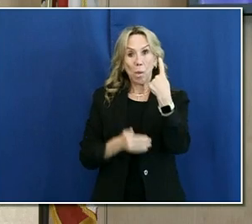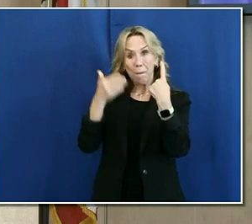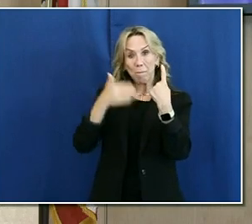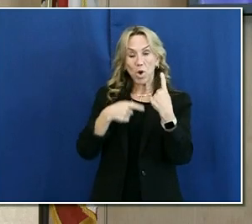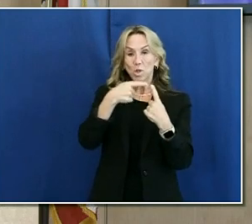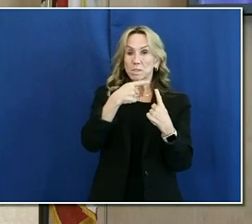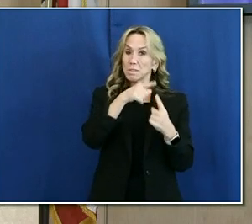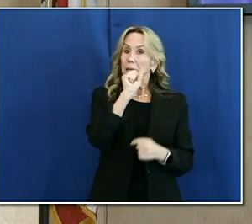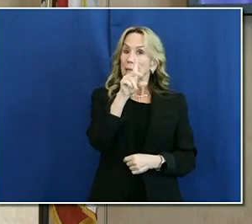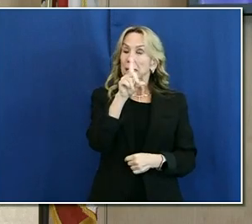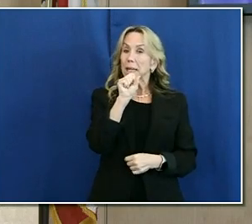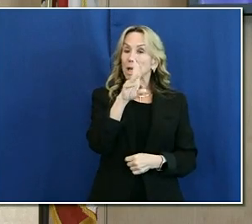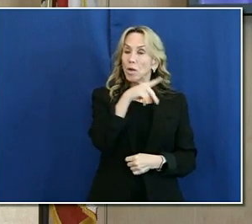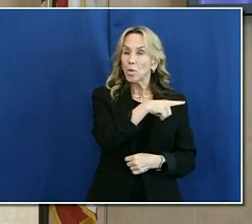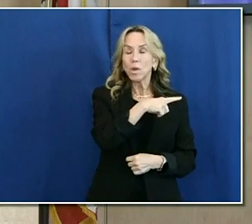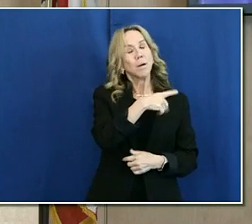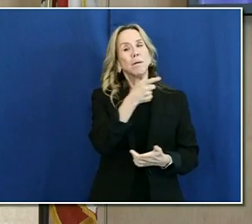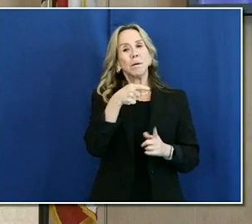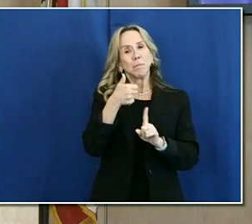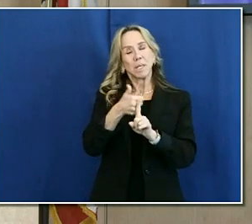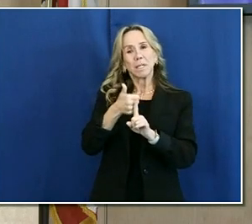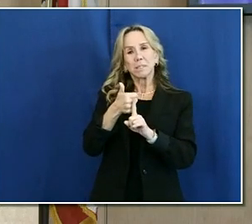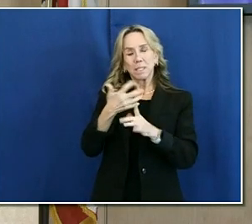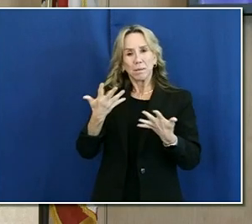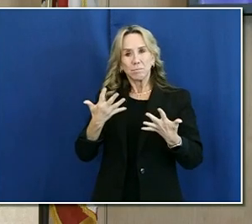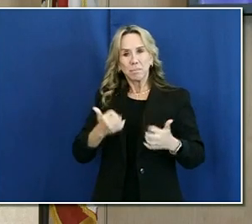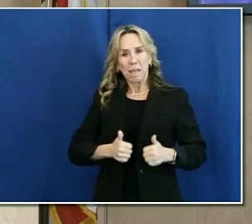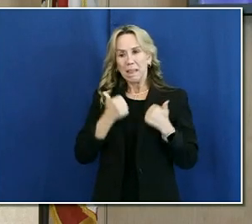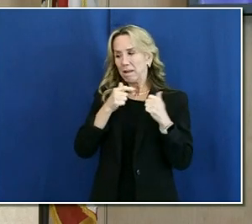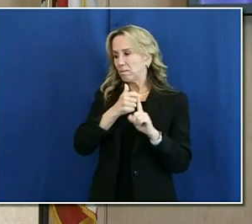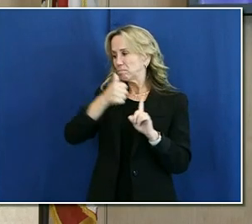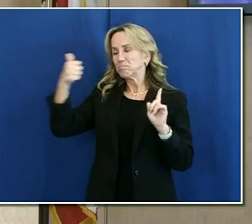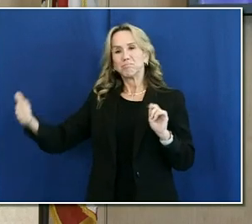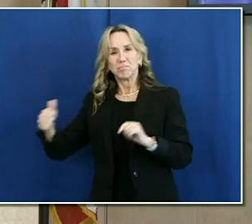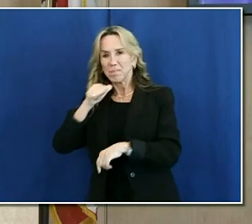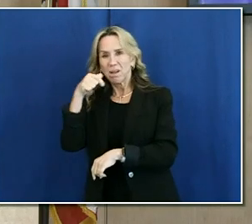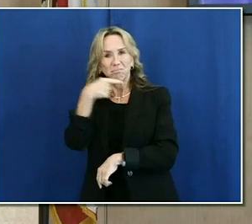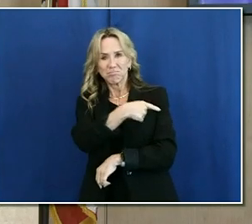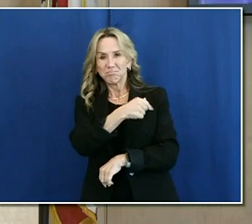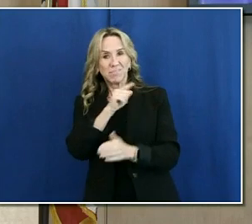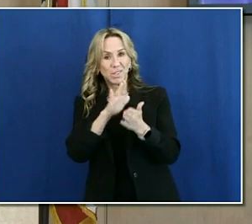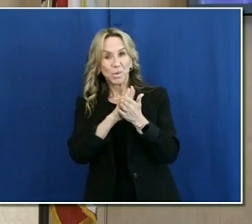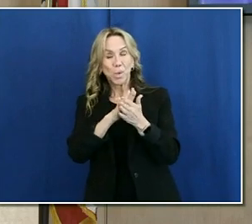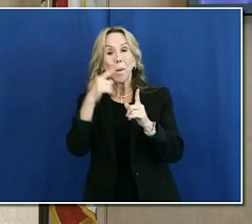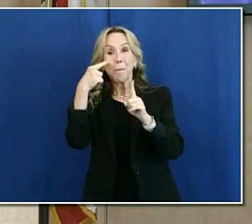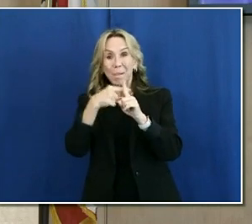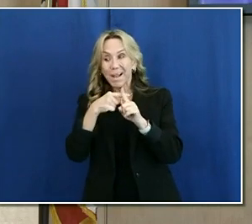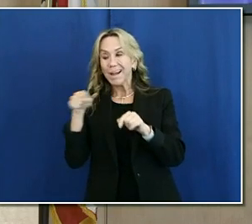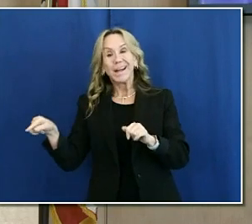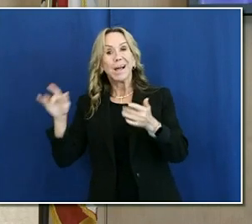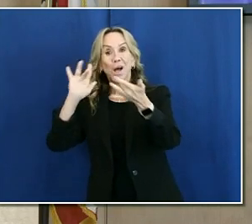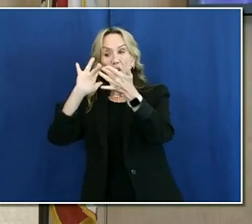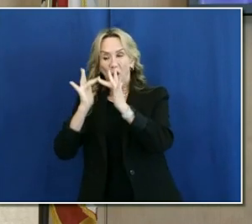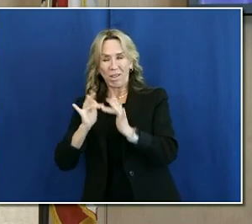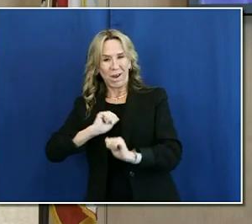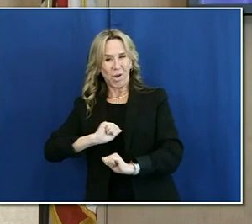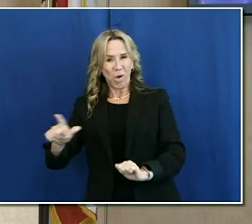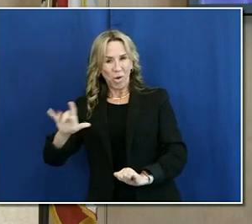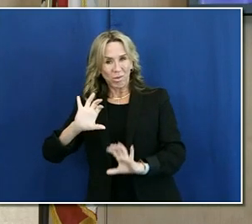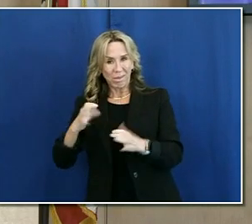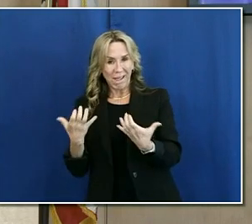campus, and all classes are online. This person flew in from outside the